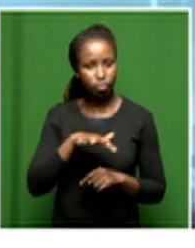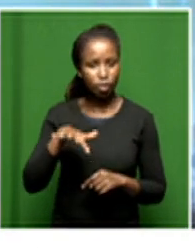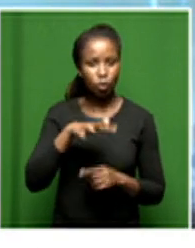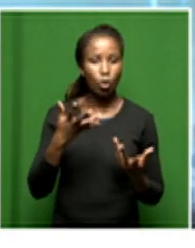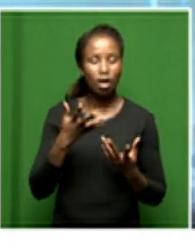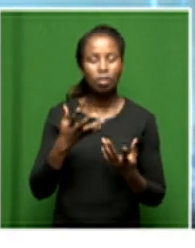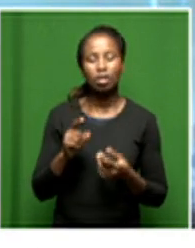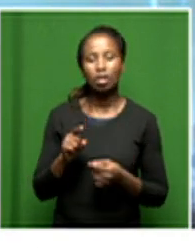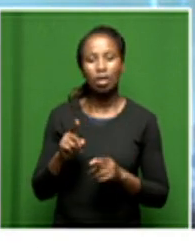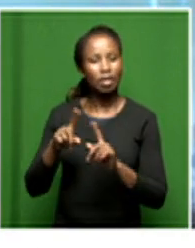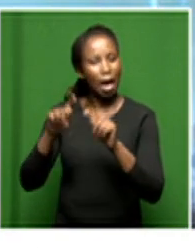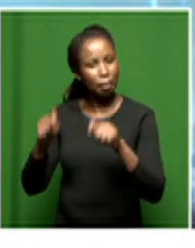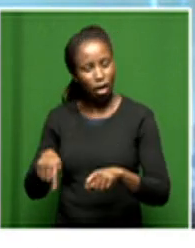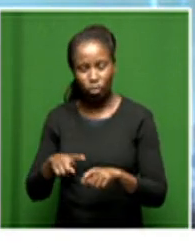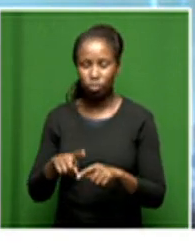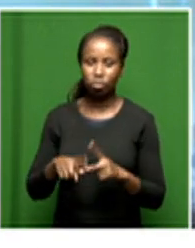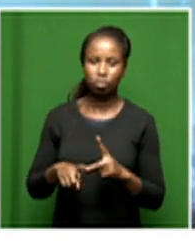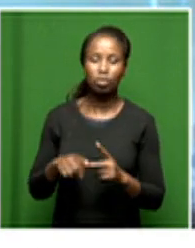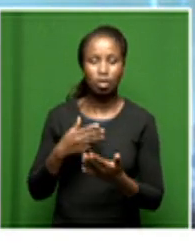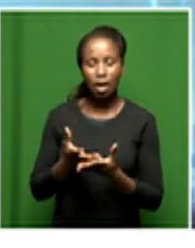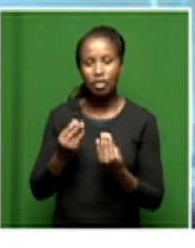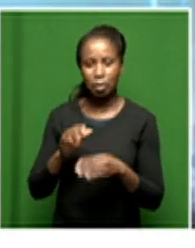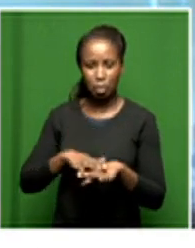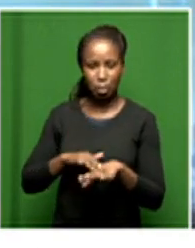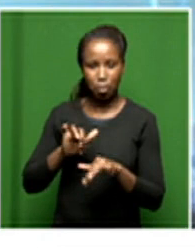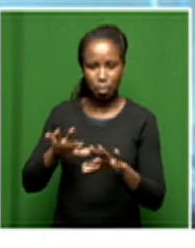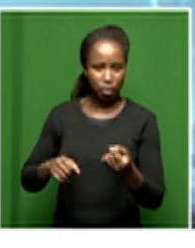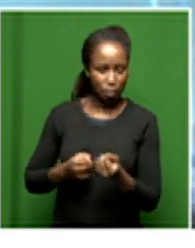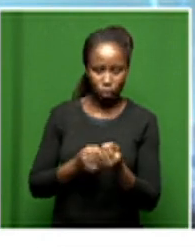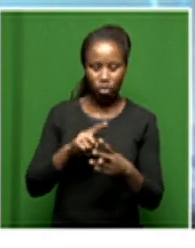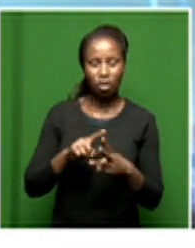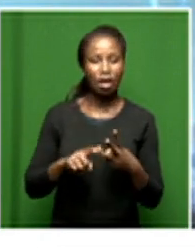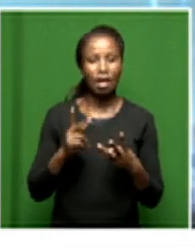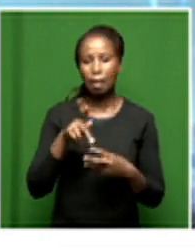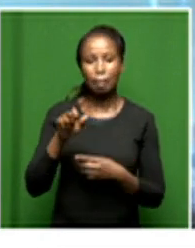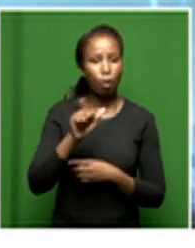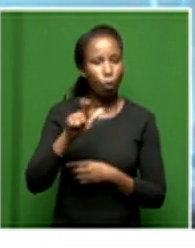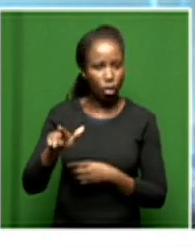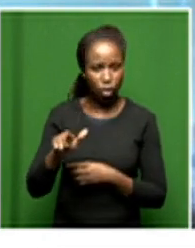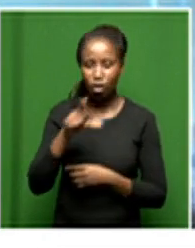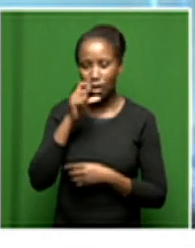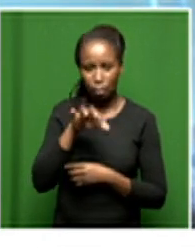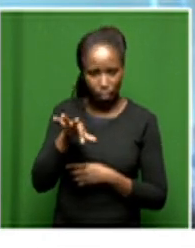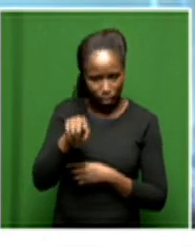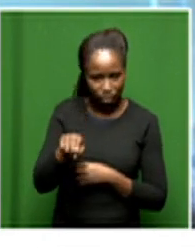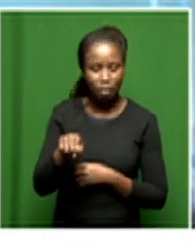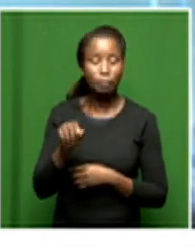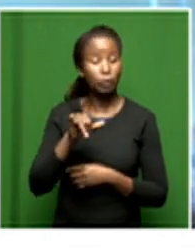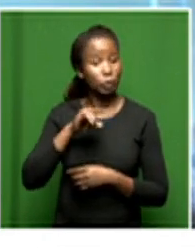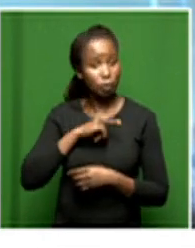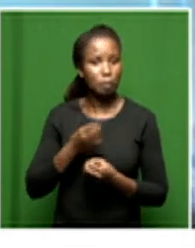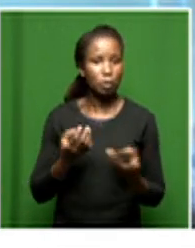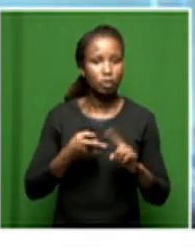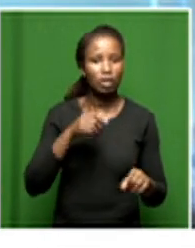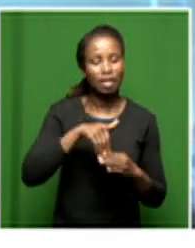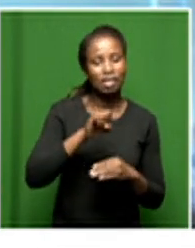of Cape Town, in the Cape Winelands district, which includes places like Paarl, because that's where most of the coloured voters are in South Africa, and